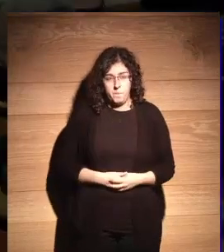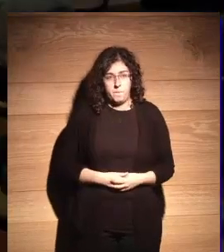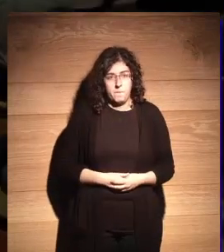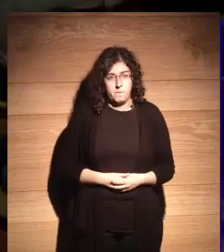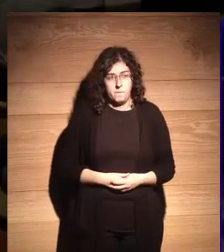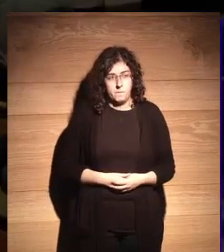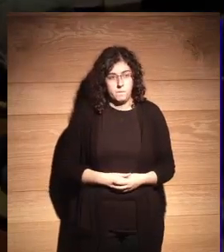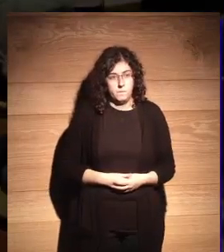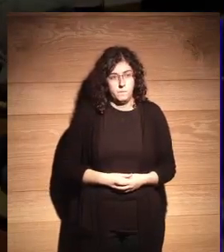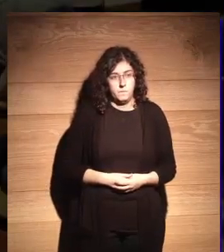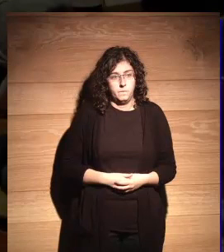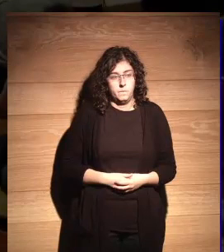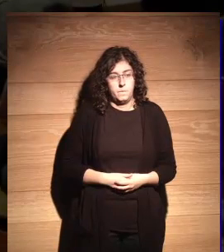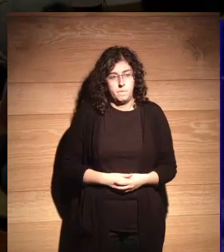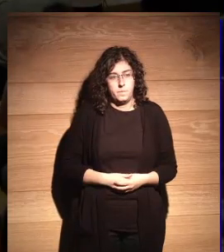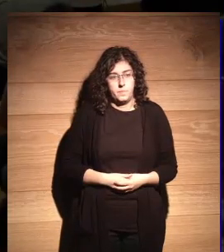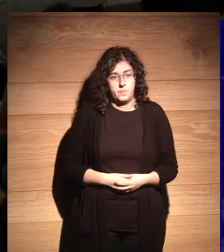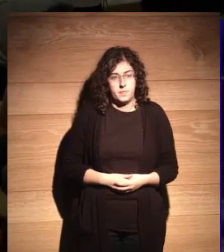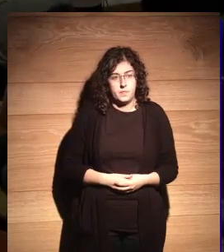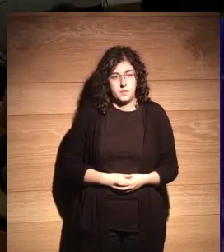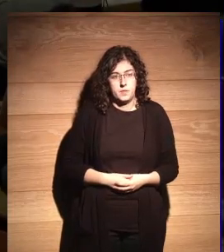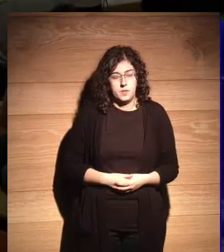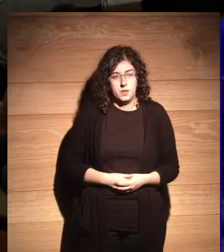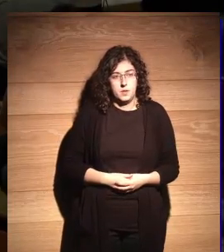Thank you. Thank you, Steve. Thank you, Karin.